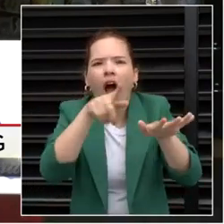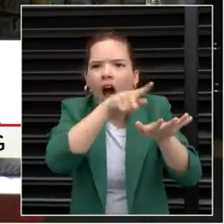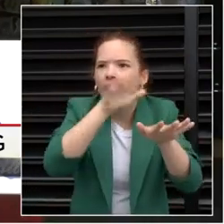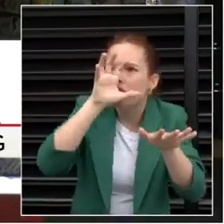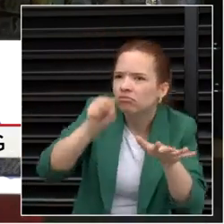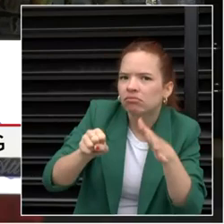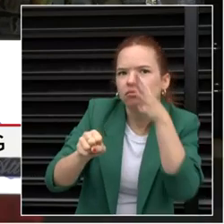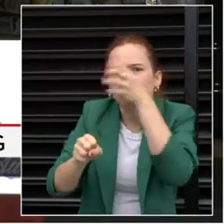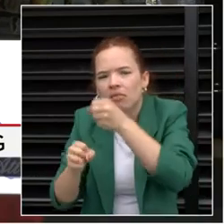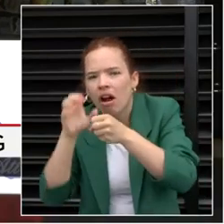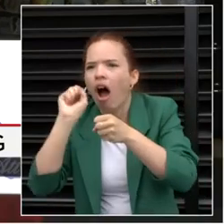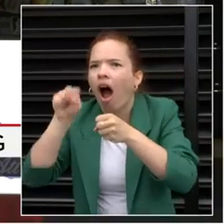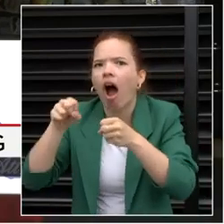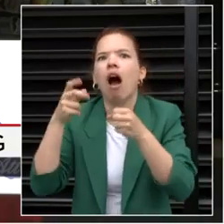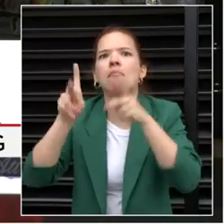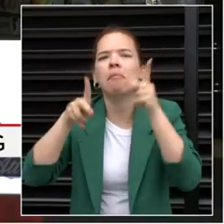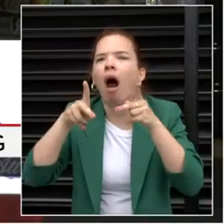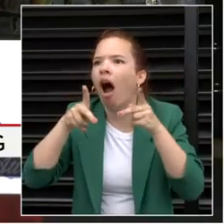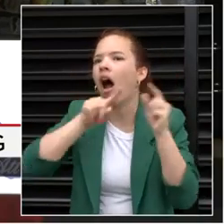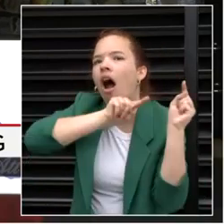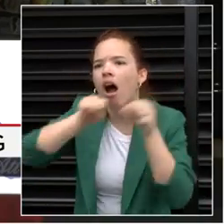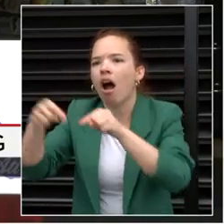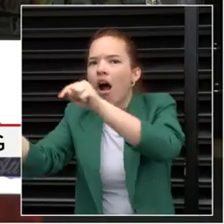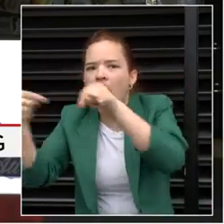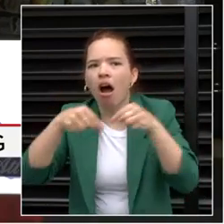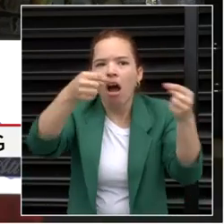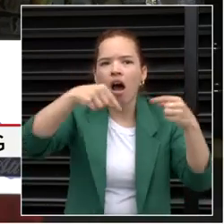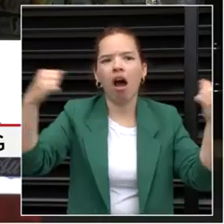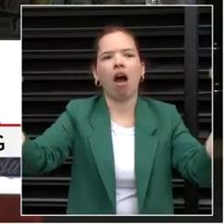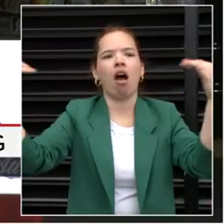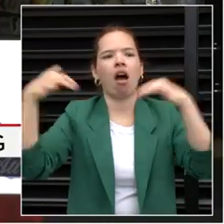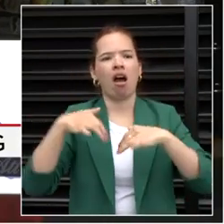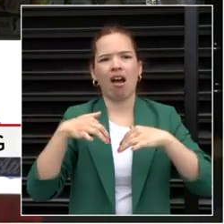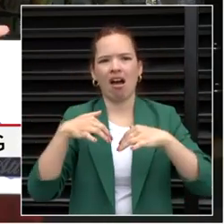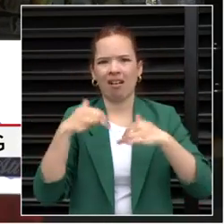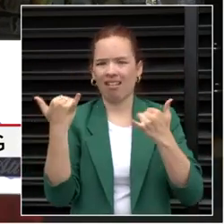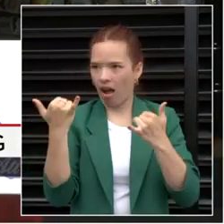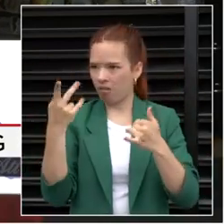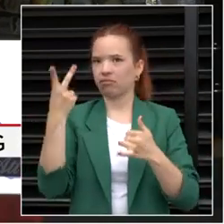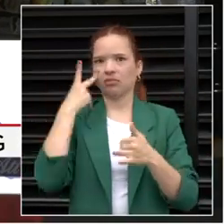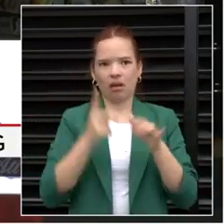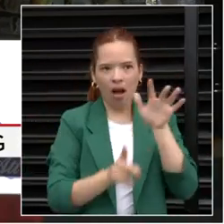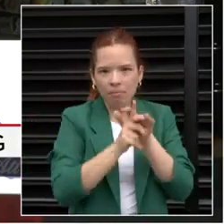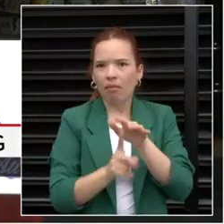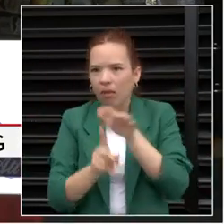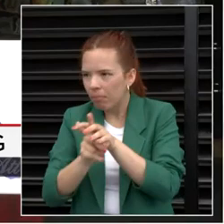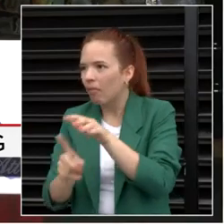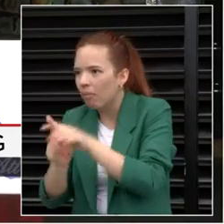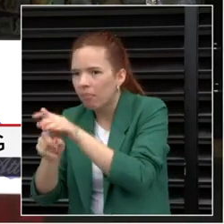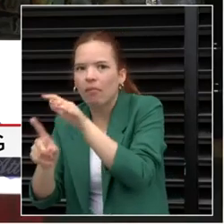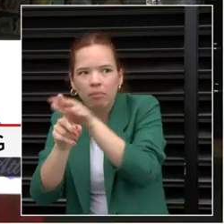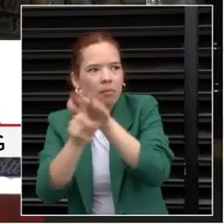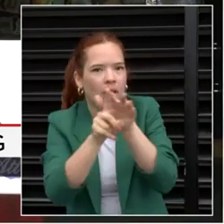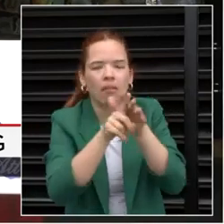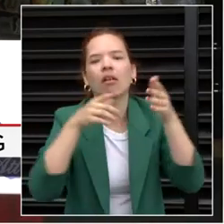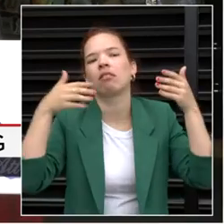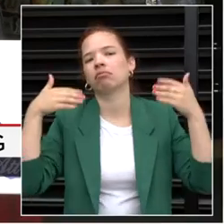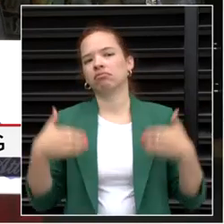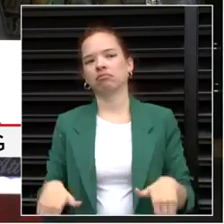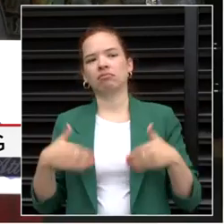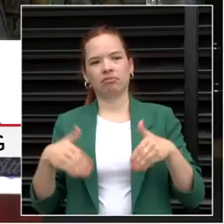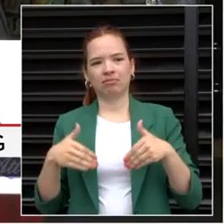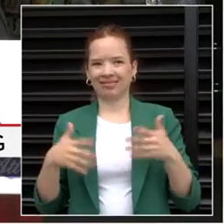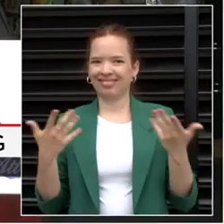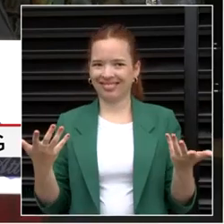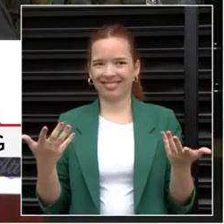new, sparkly light. They showed up out of nowhere. The cops on the beat once asked me, "Where did these